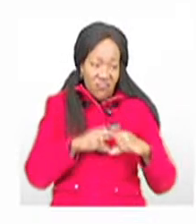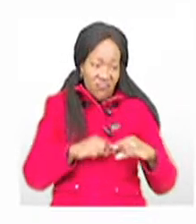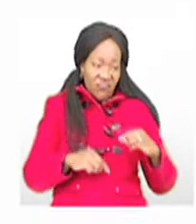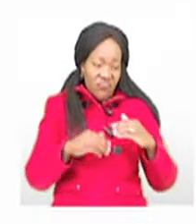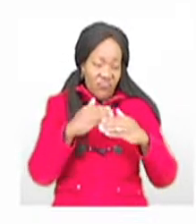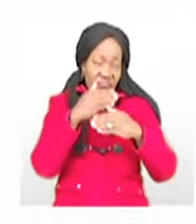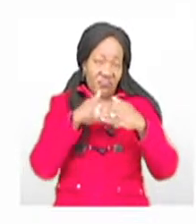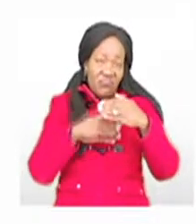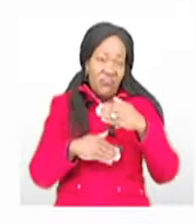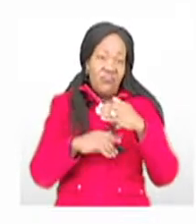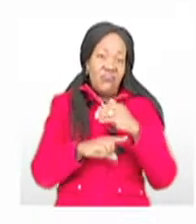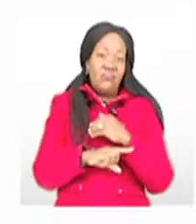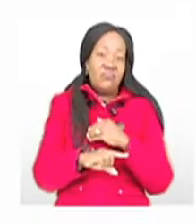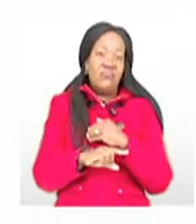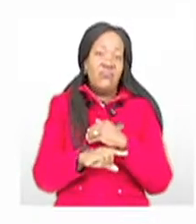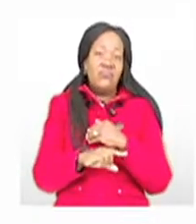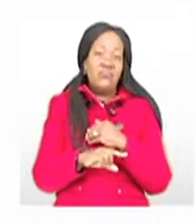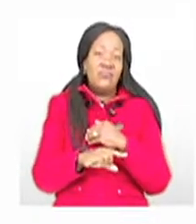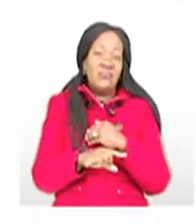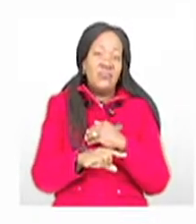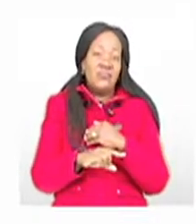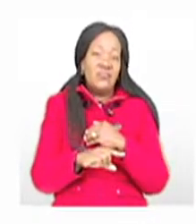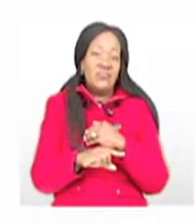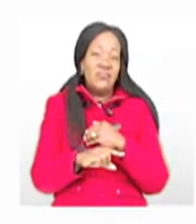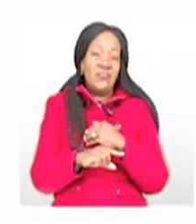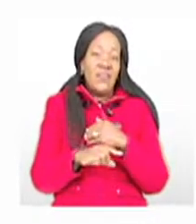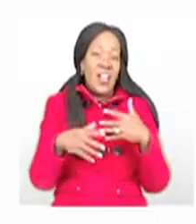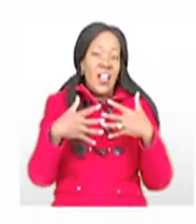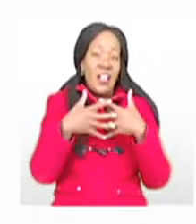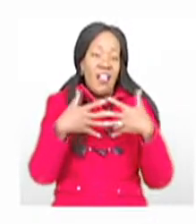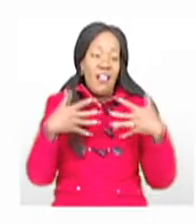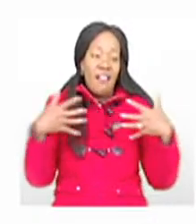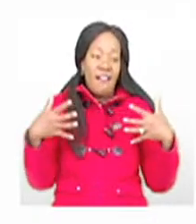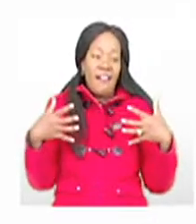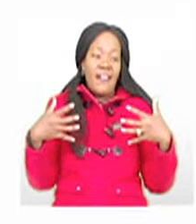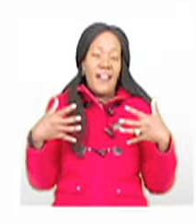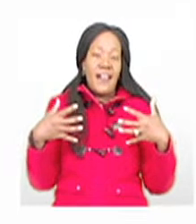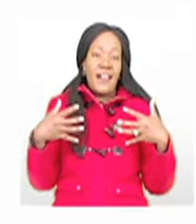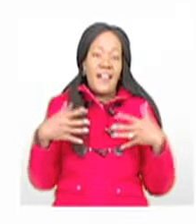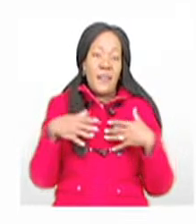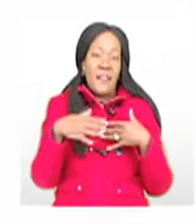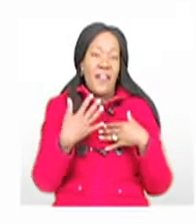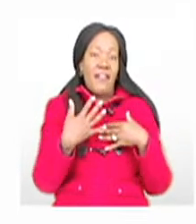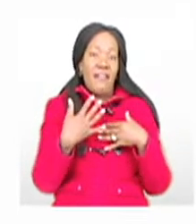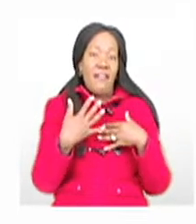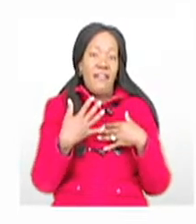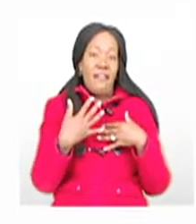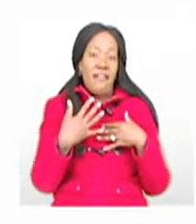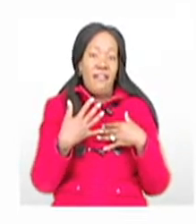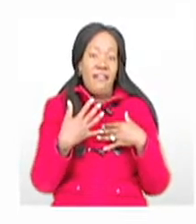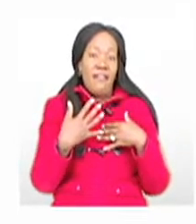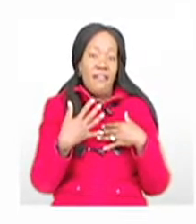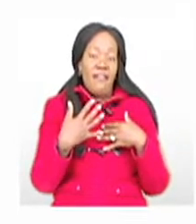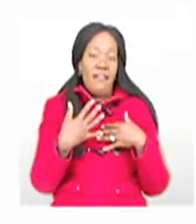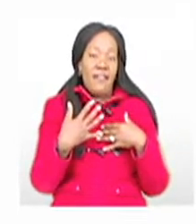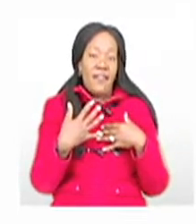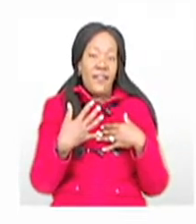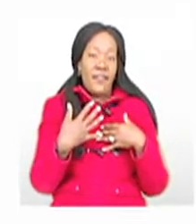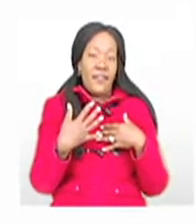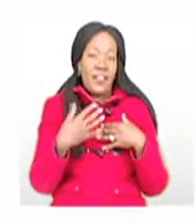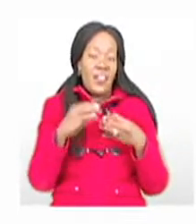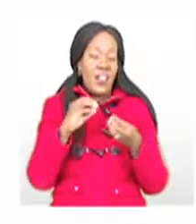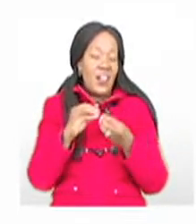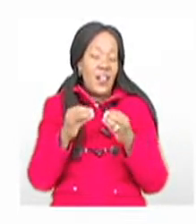numbers on page 14. Gate number 5 has been numbered and